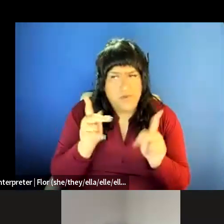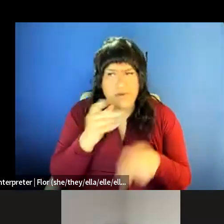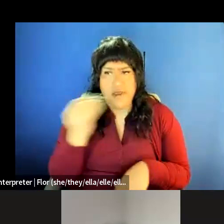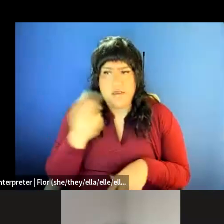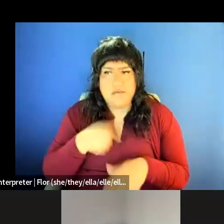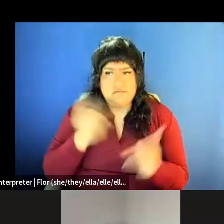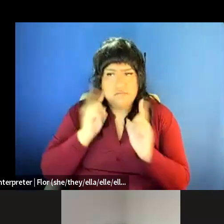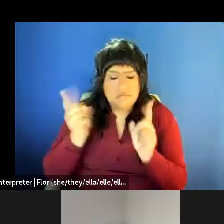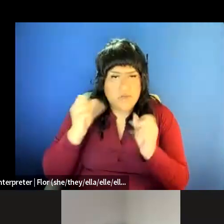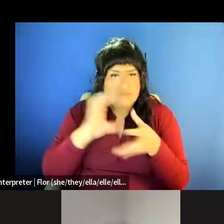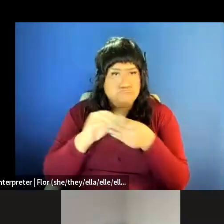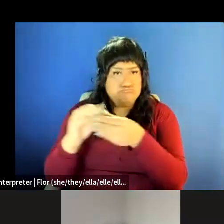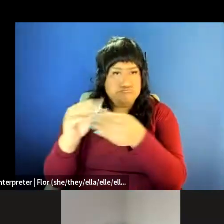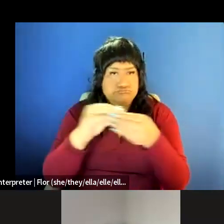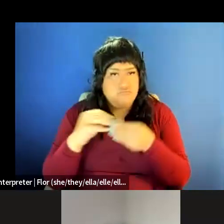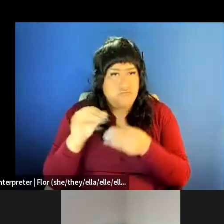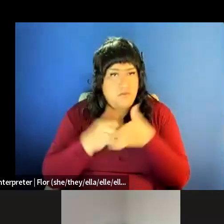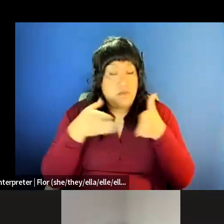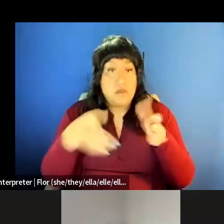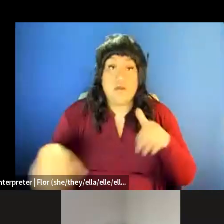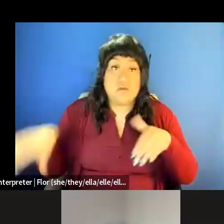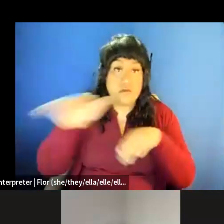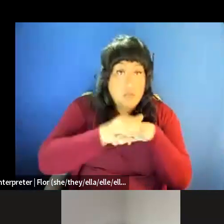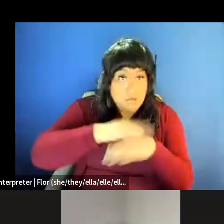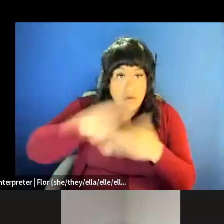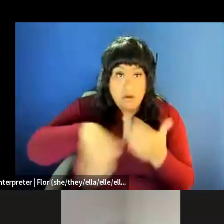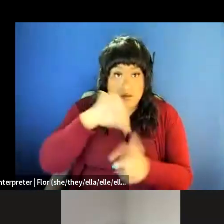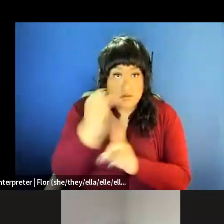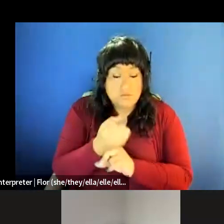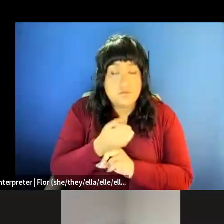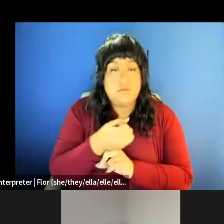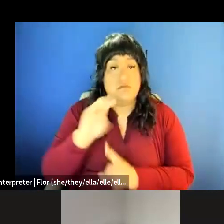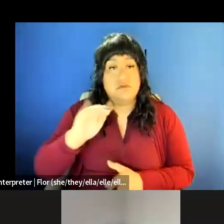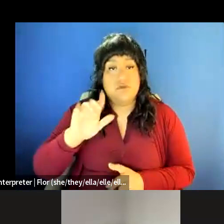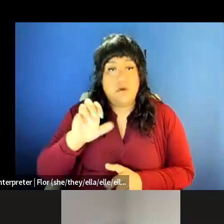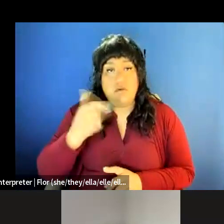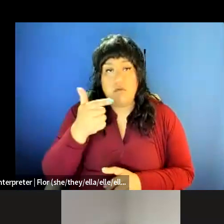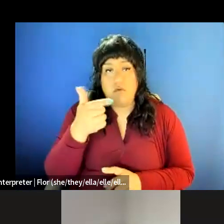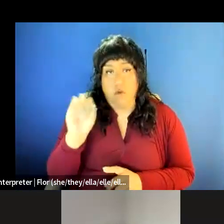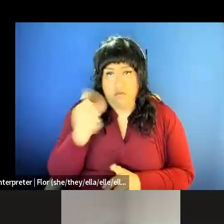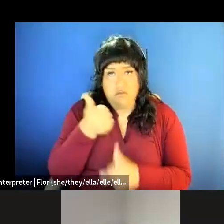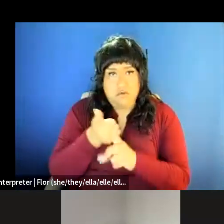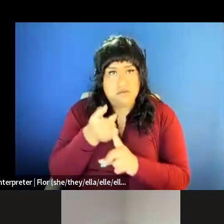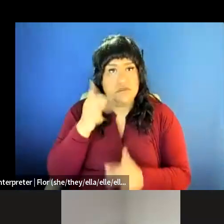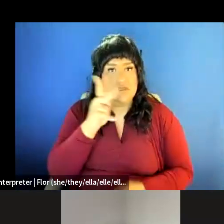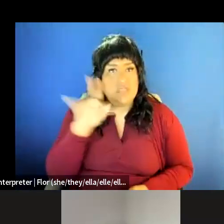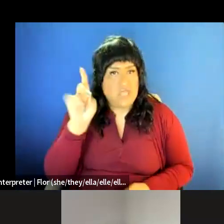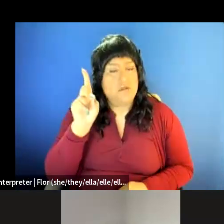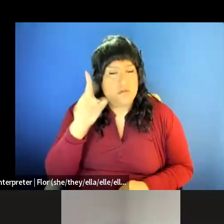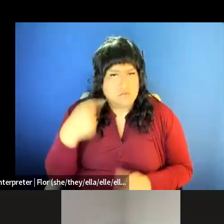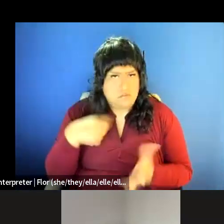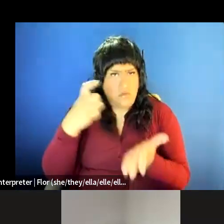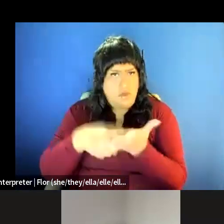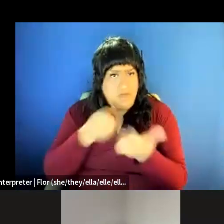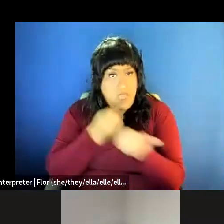that. And then on top of that, when Michelle Goh was killed, you saw advocates for